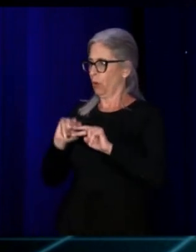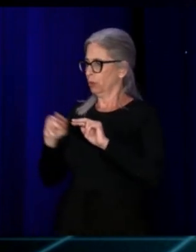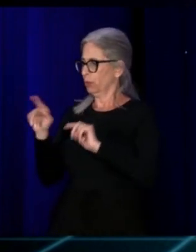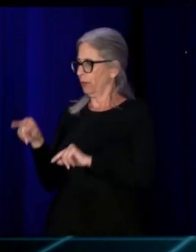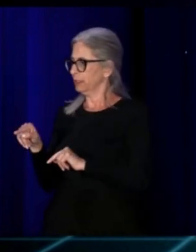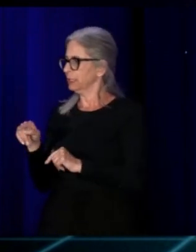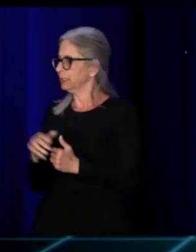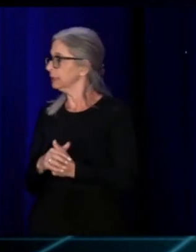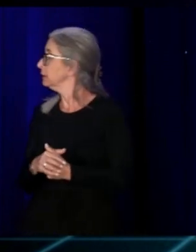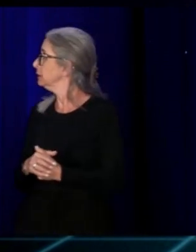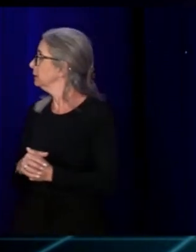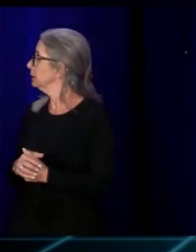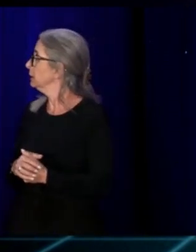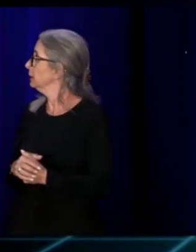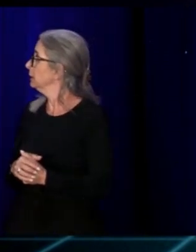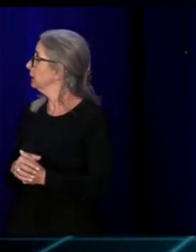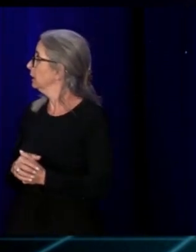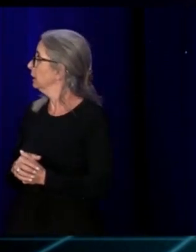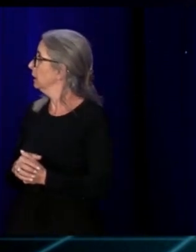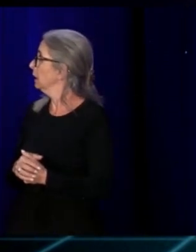is just oh,